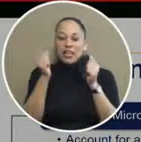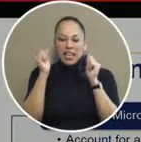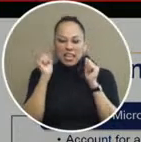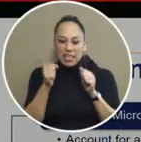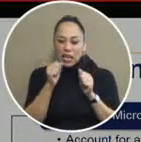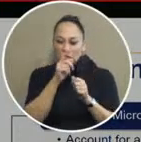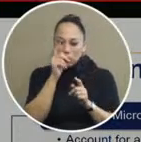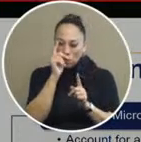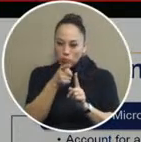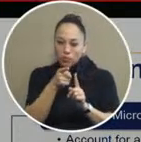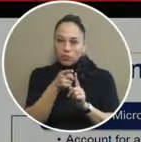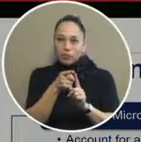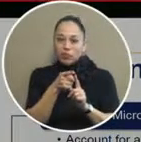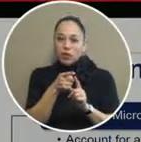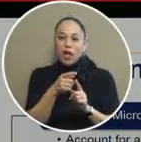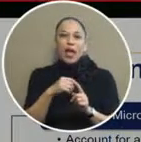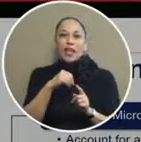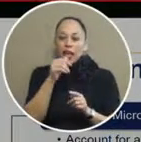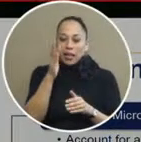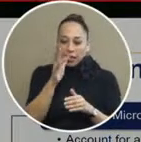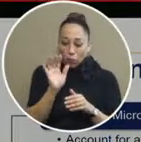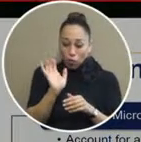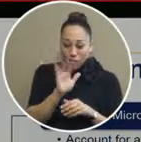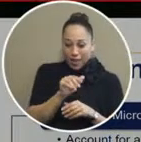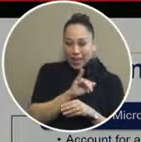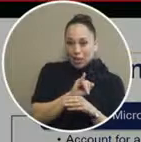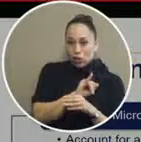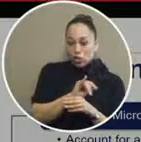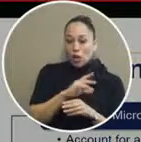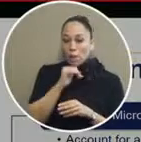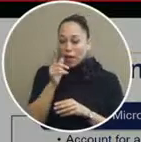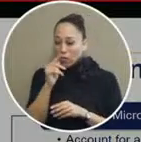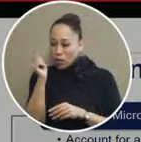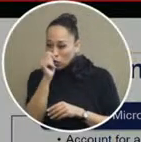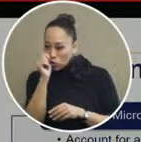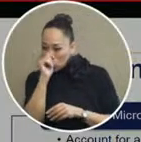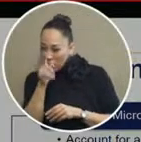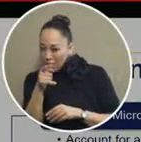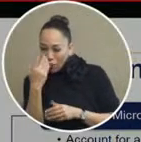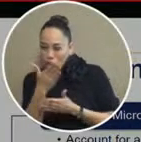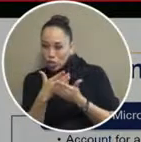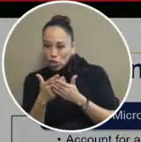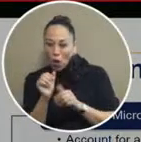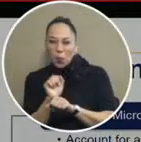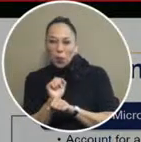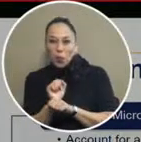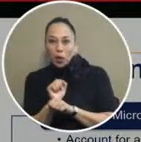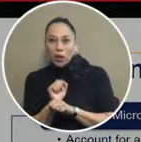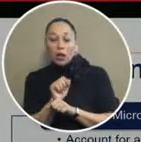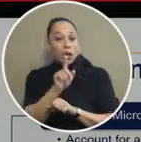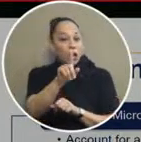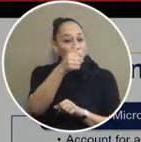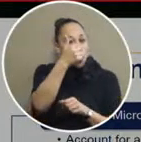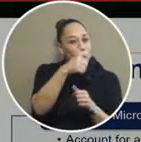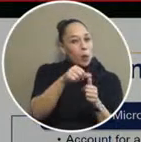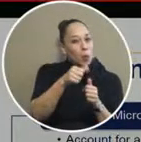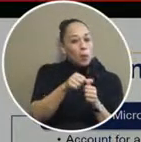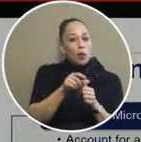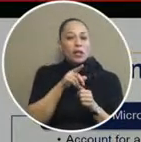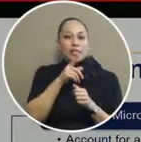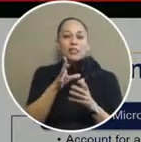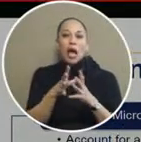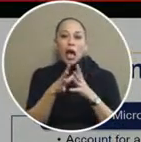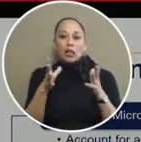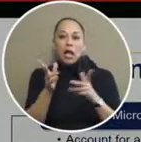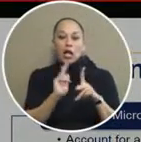very targeted, not so much on the industry, but targeted on the occupations. Because keep in mind, there is a